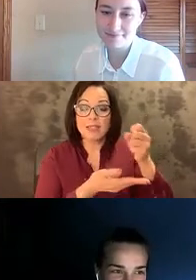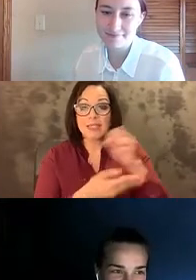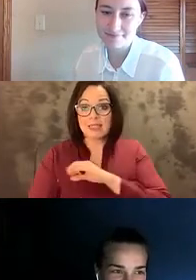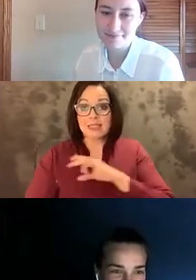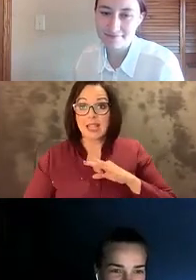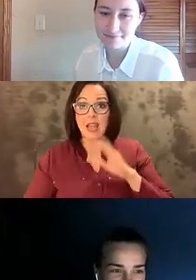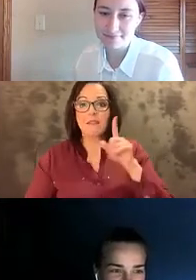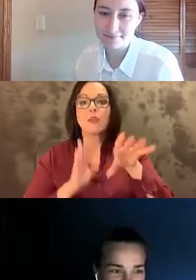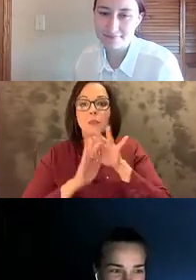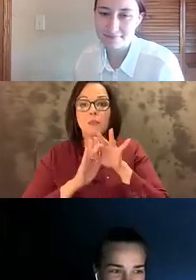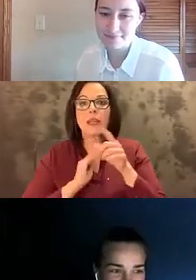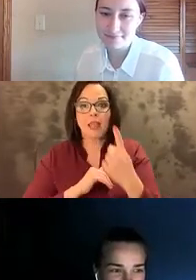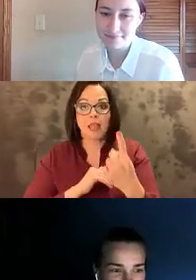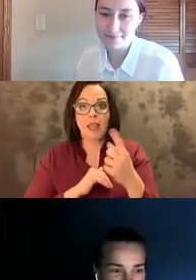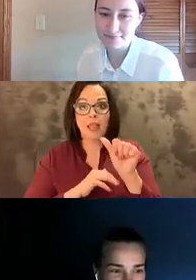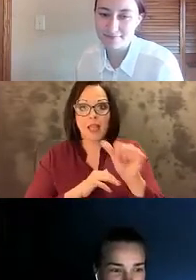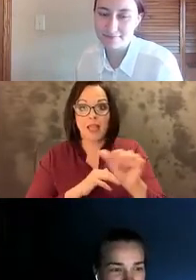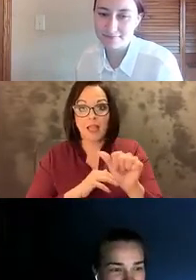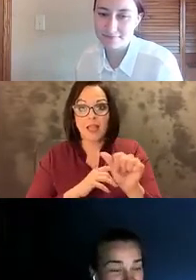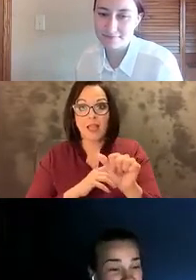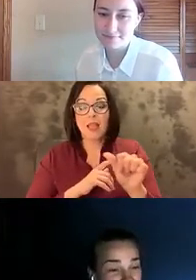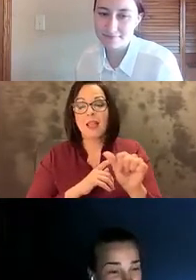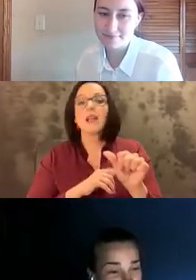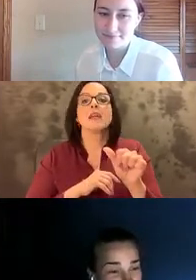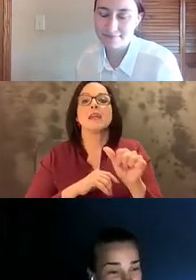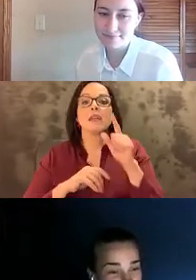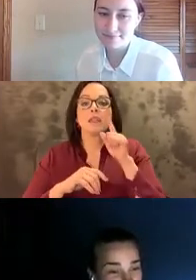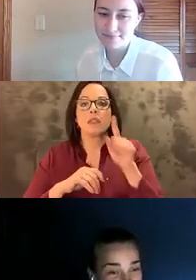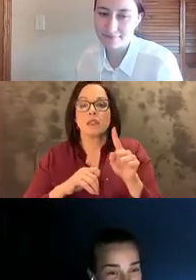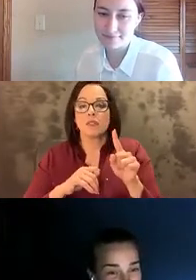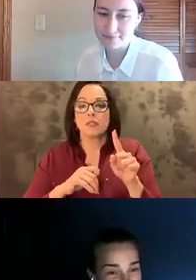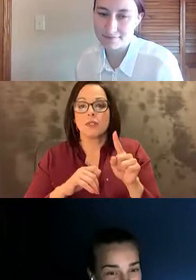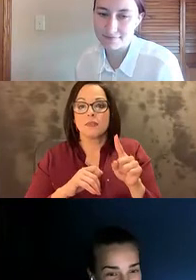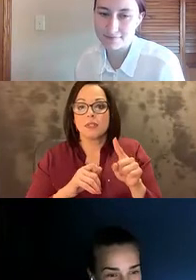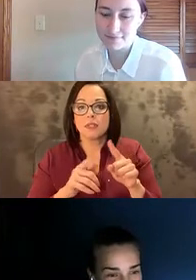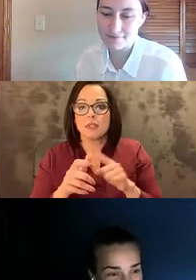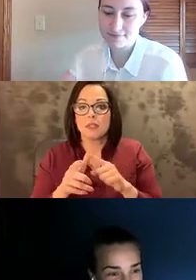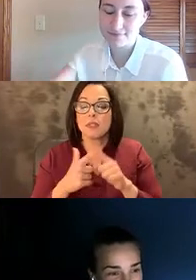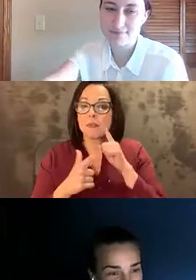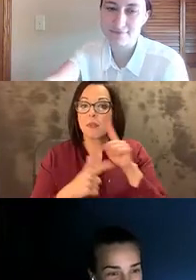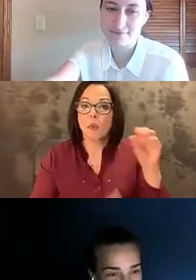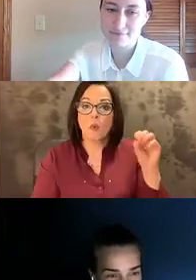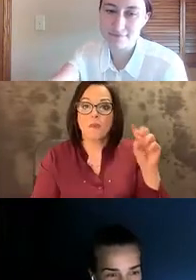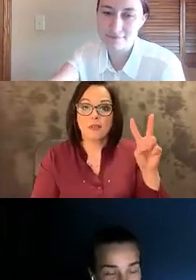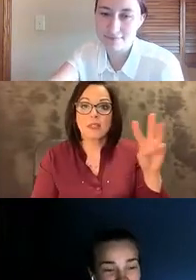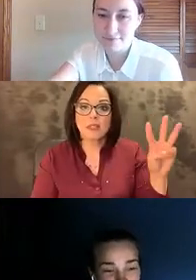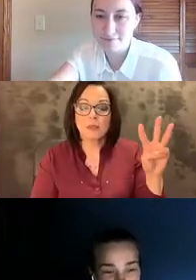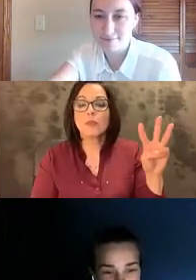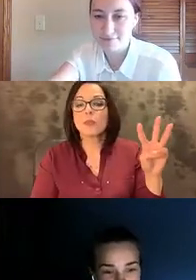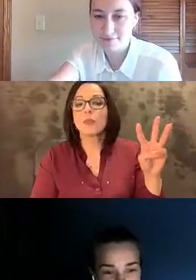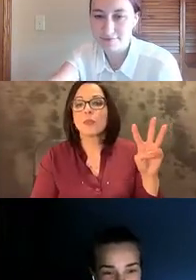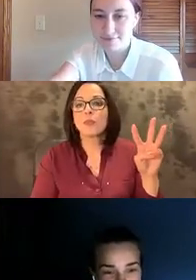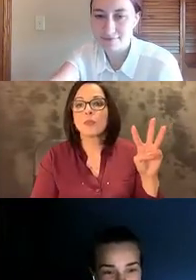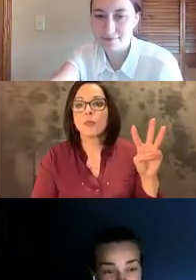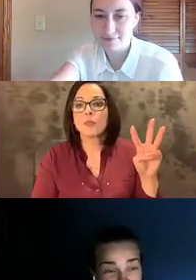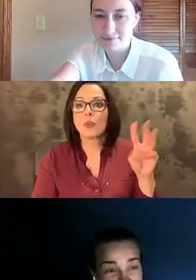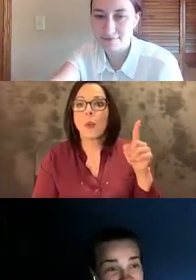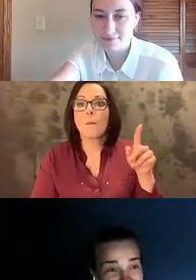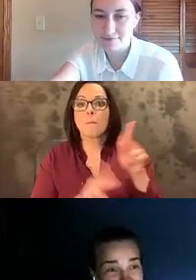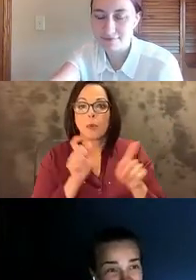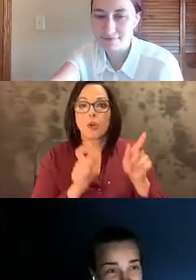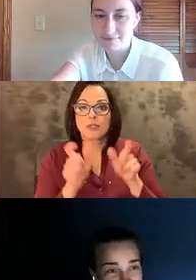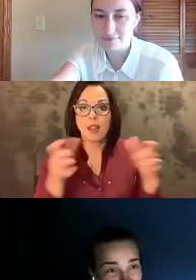A, because you would report the OVW-funded personnel, which would be